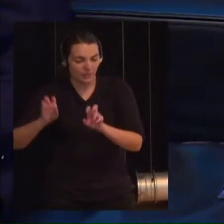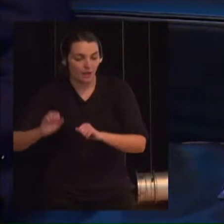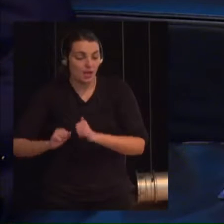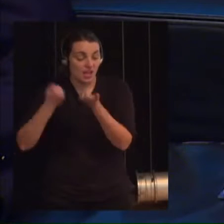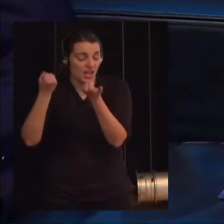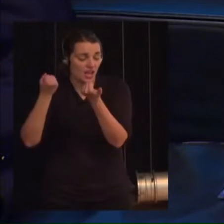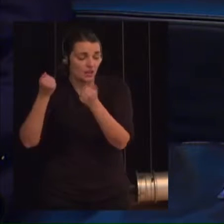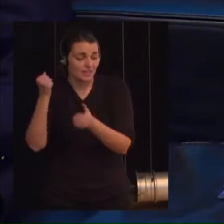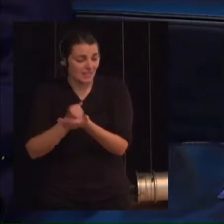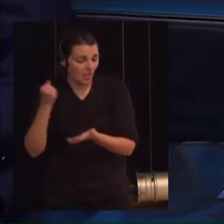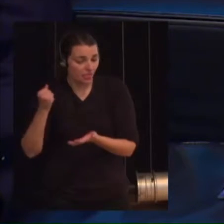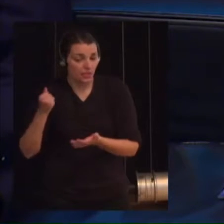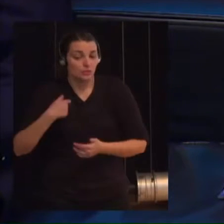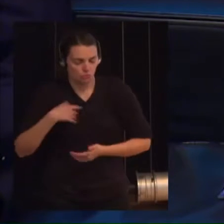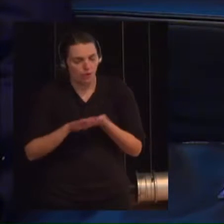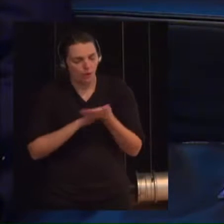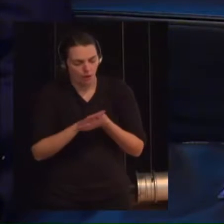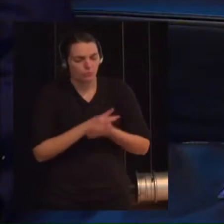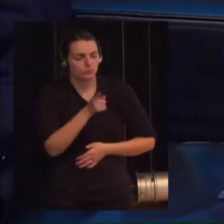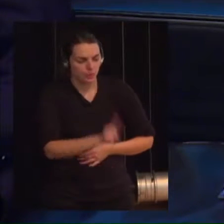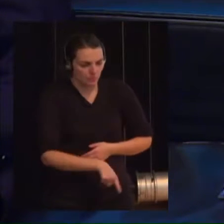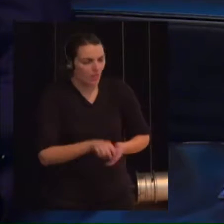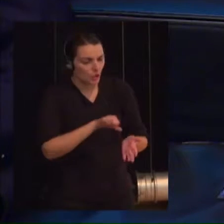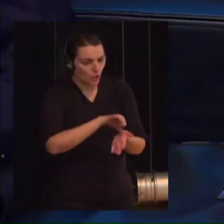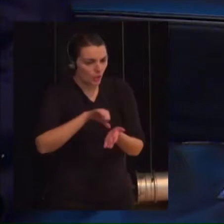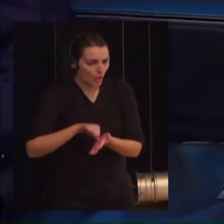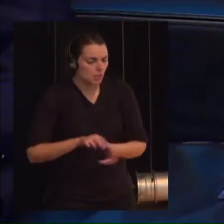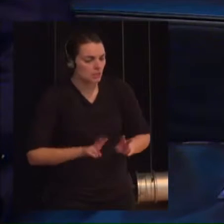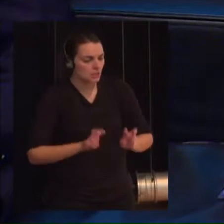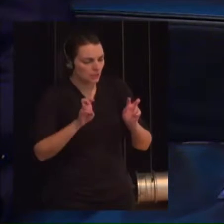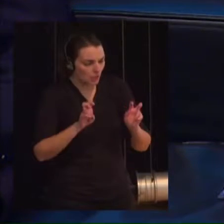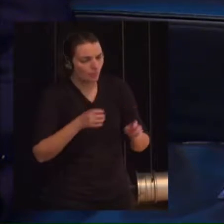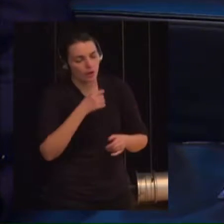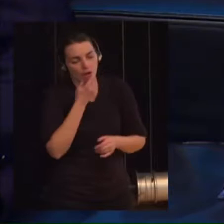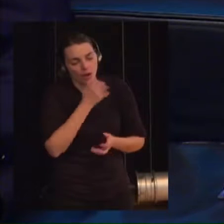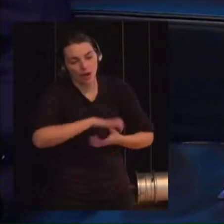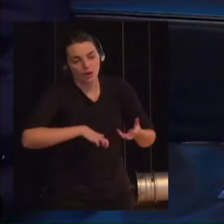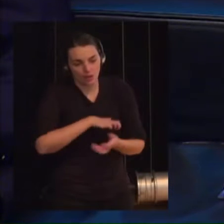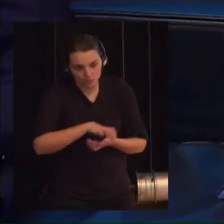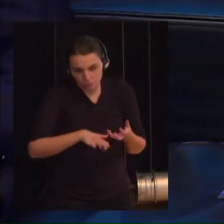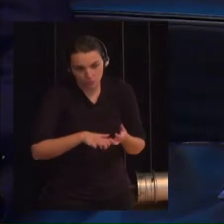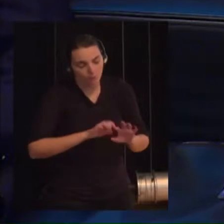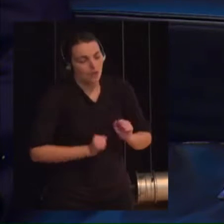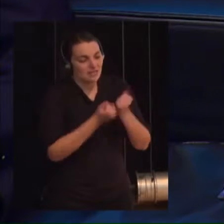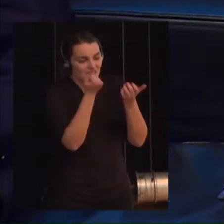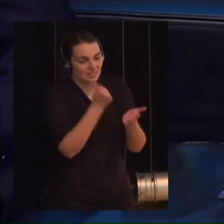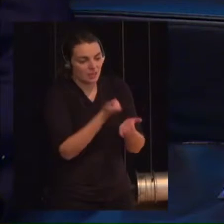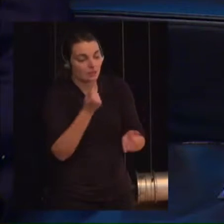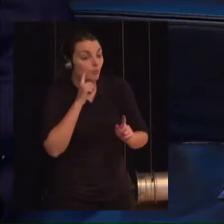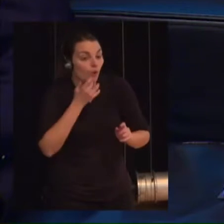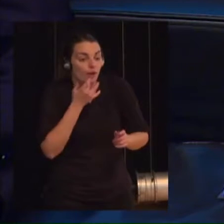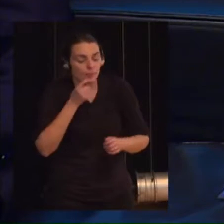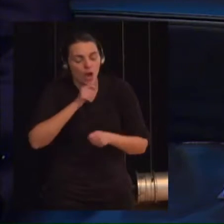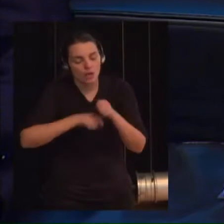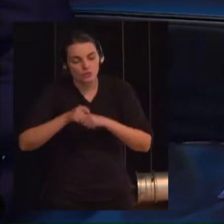resilience, and so obviously organizations like the Rockefeller Foundation end up being very good sources for what I'm writing about. So there's a